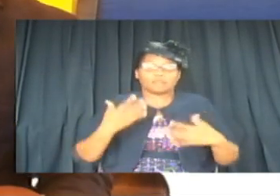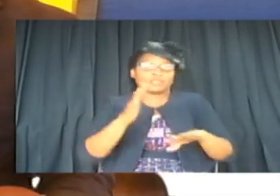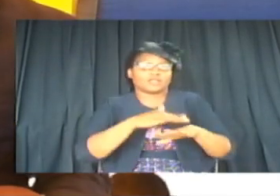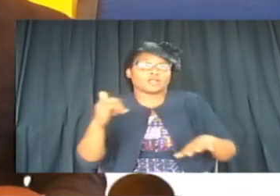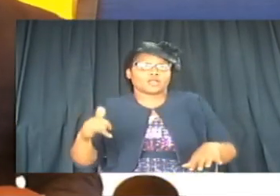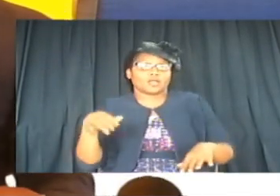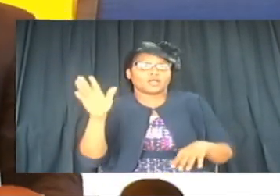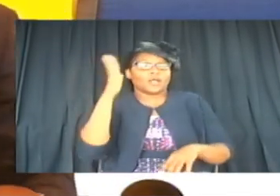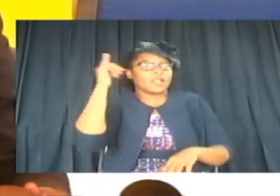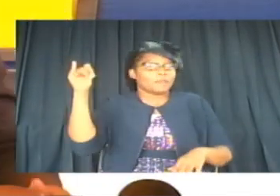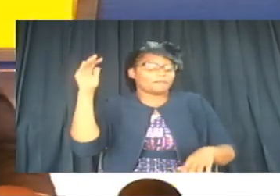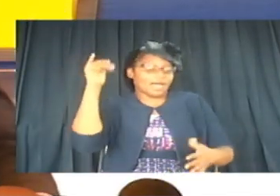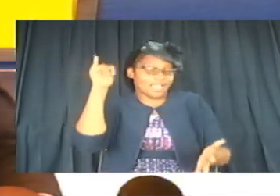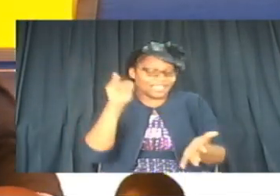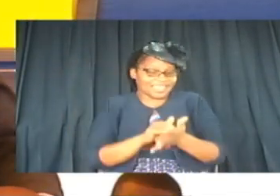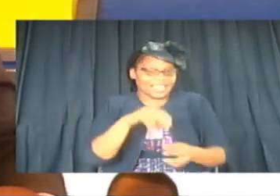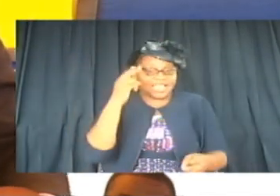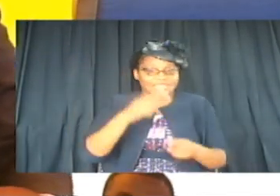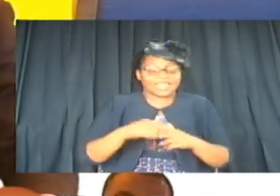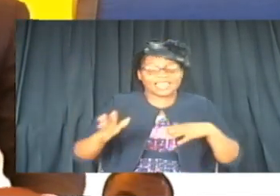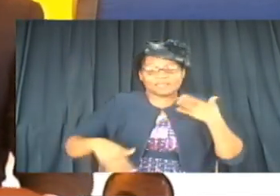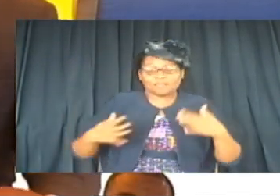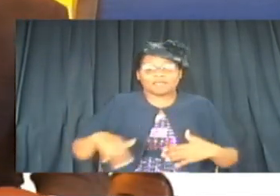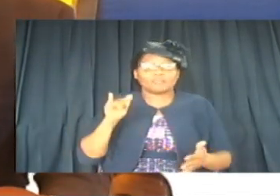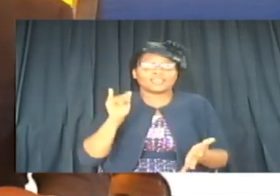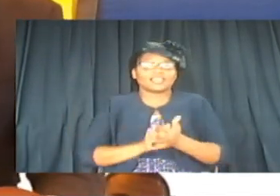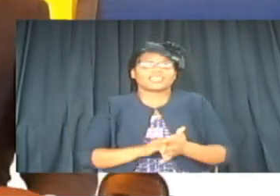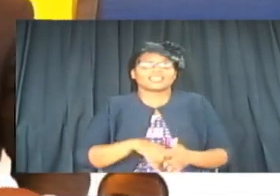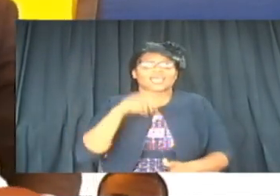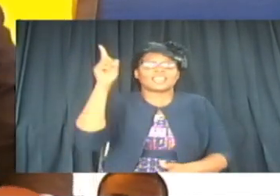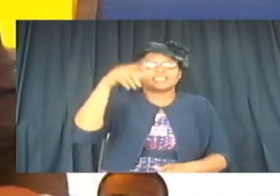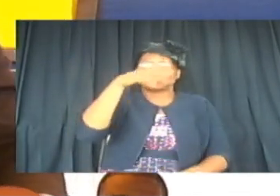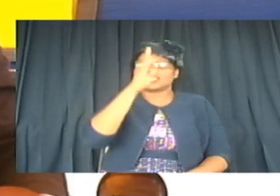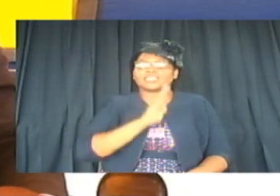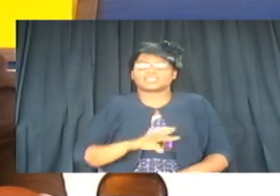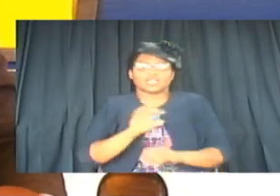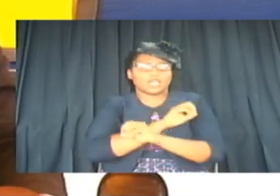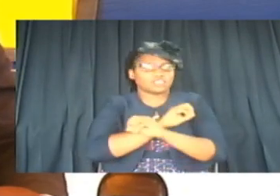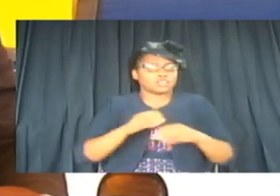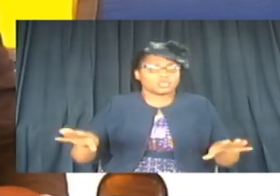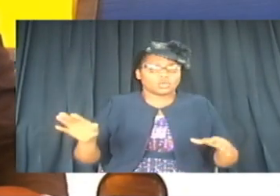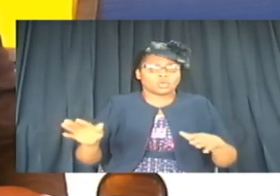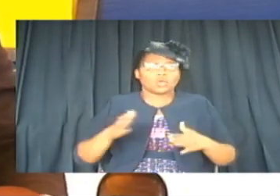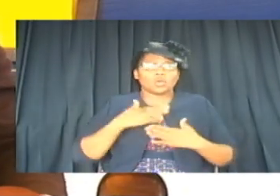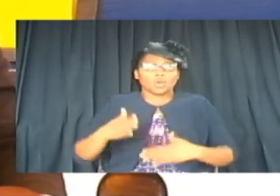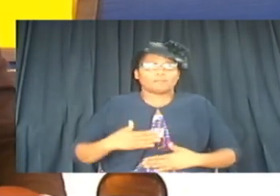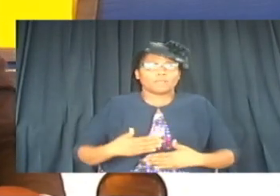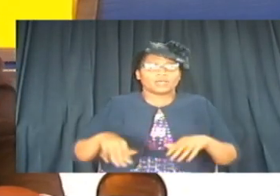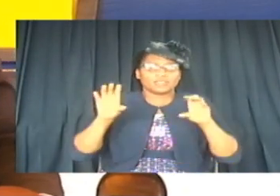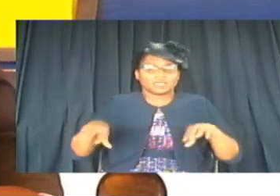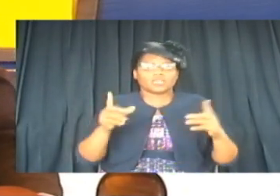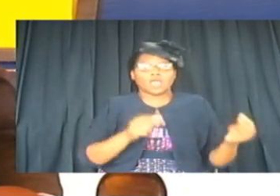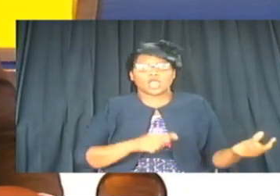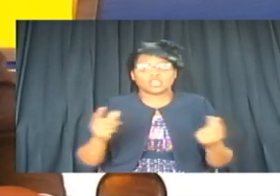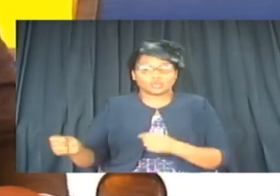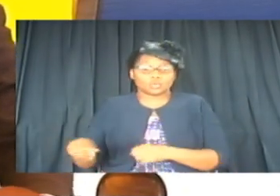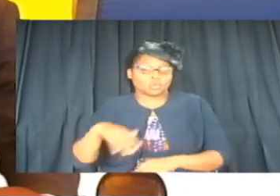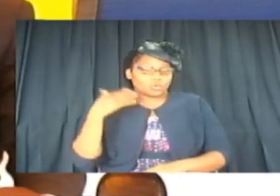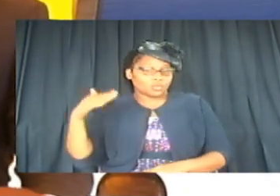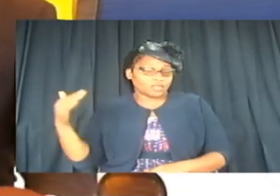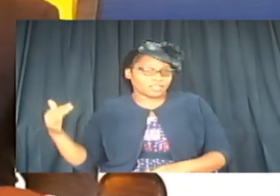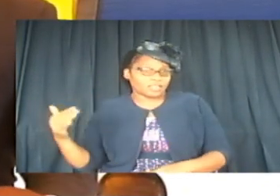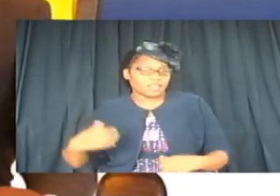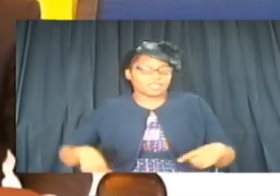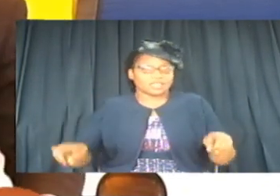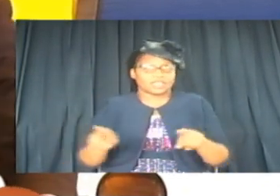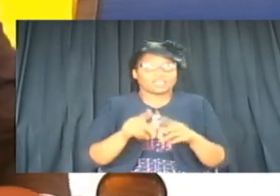name. We're so happy that he is God. There's nobody else that could do the things that he needs to do as God. You know, we